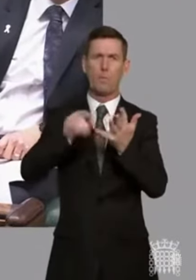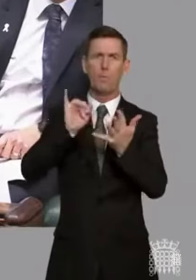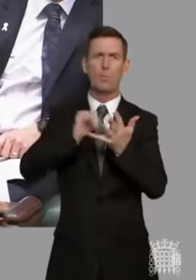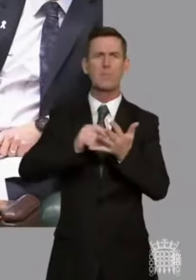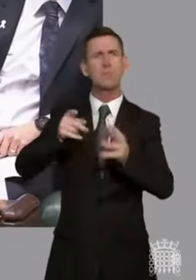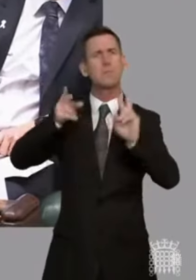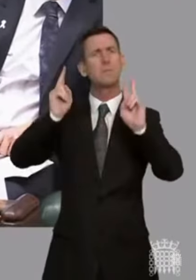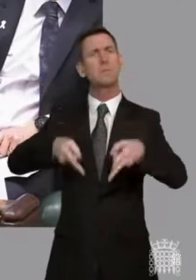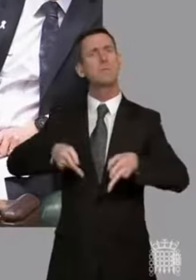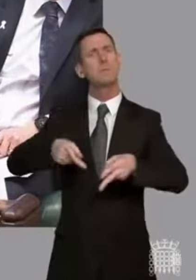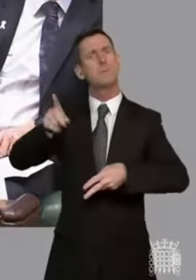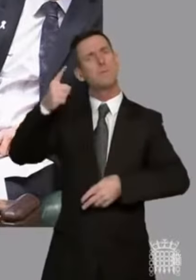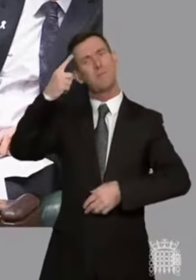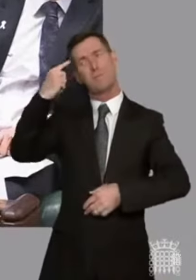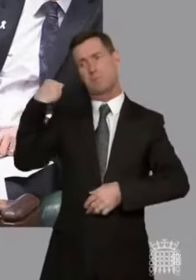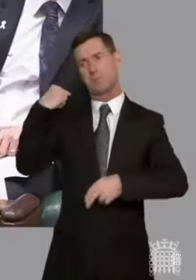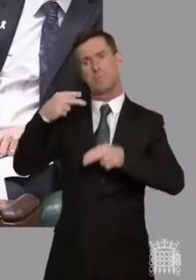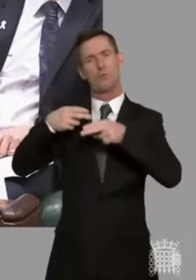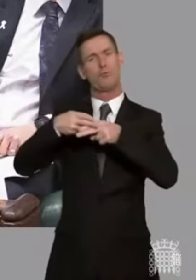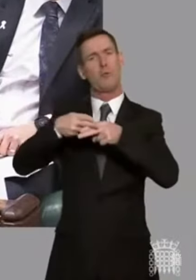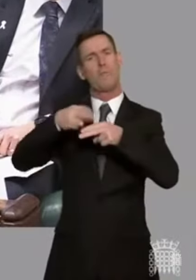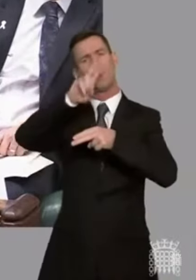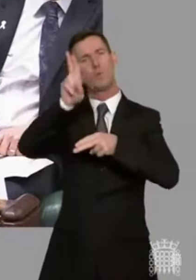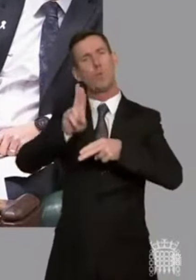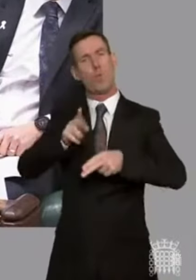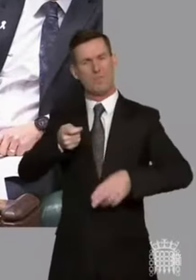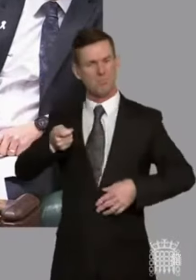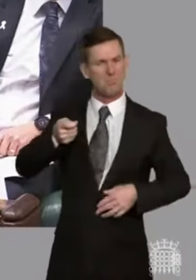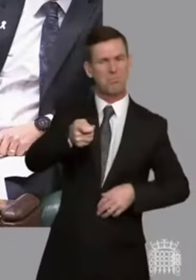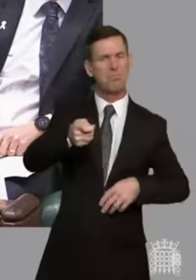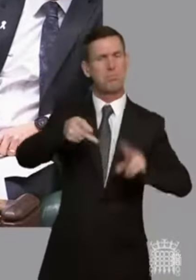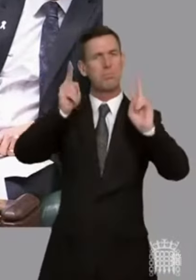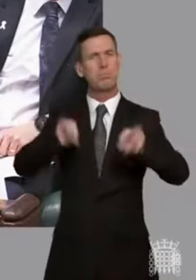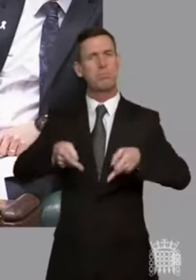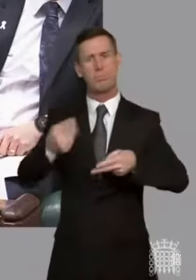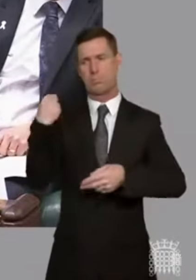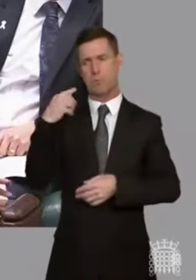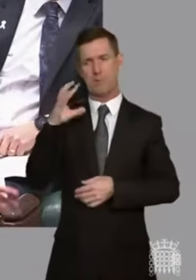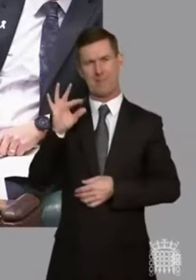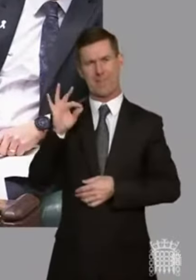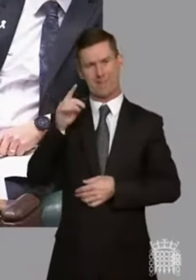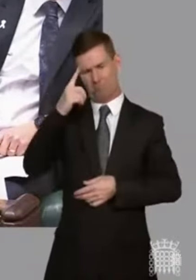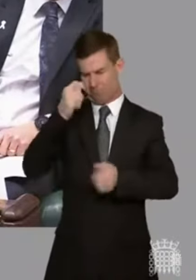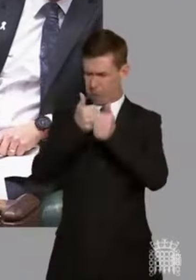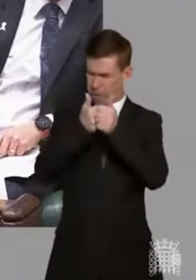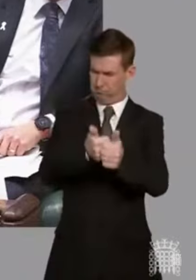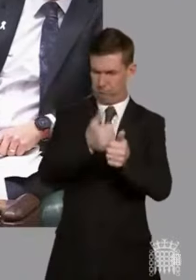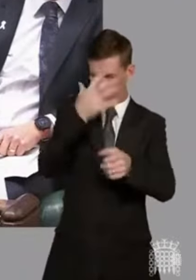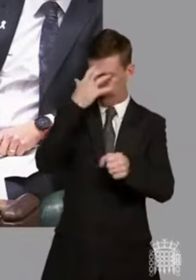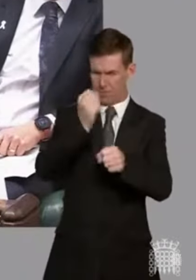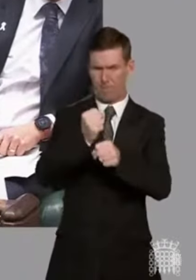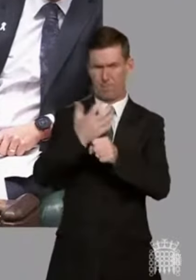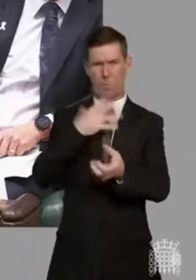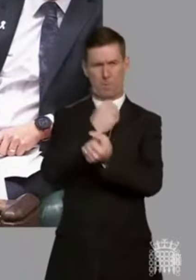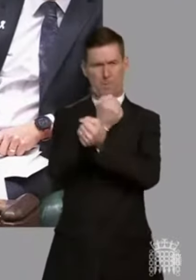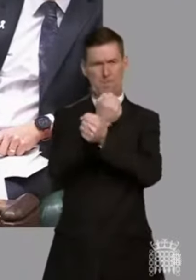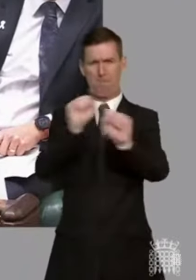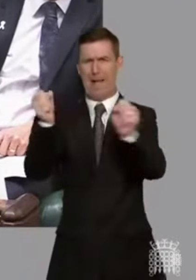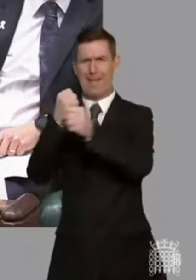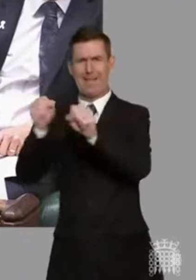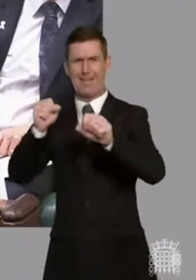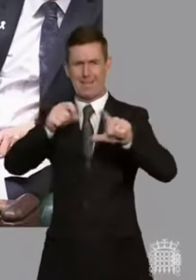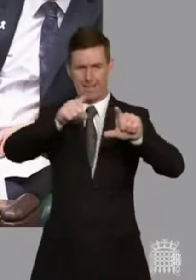support the government's actions to tackle the sale of certain knives online. But before national media attention moves on from